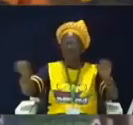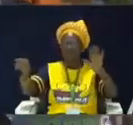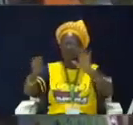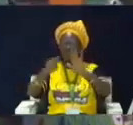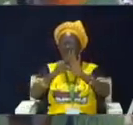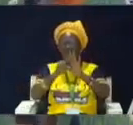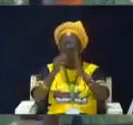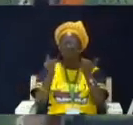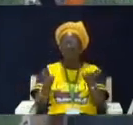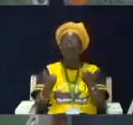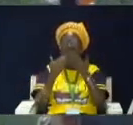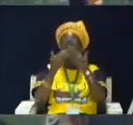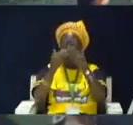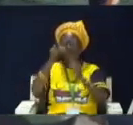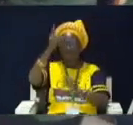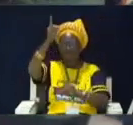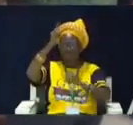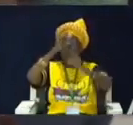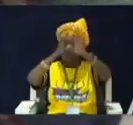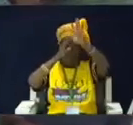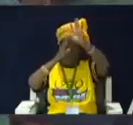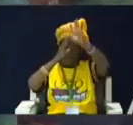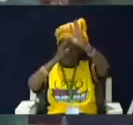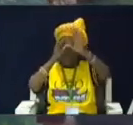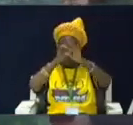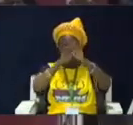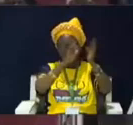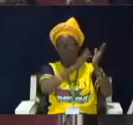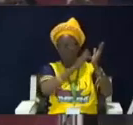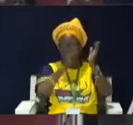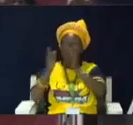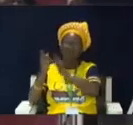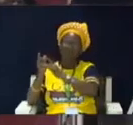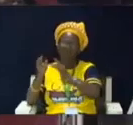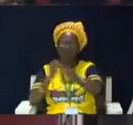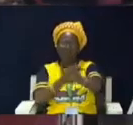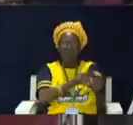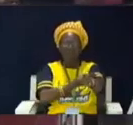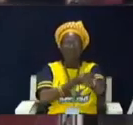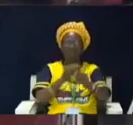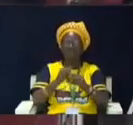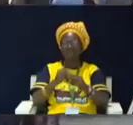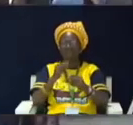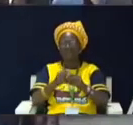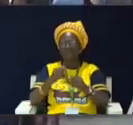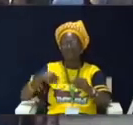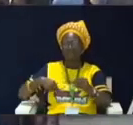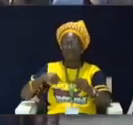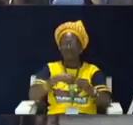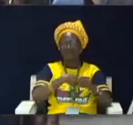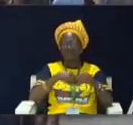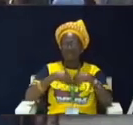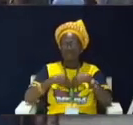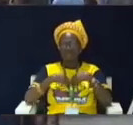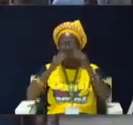Thank you, Father. In Jesus' mighty name, we have prayed.